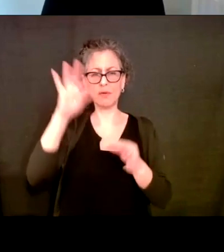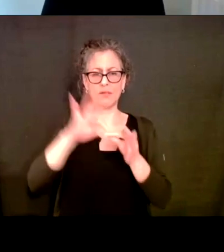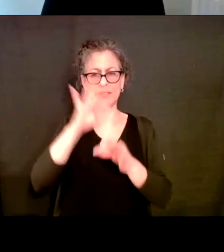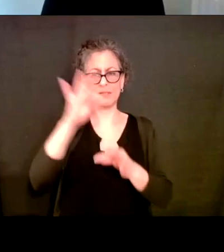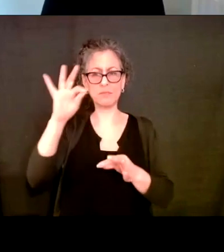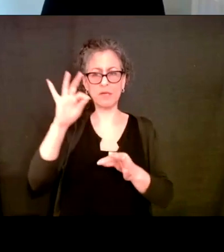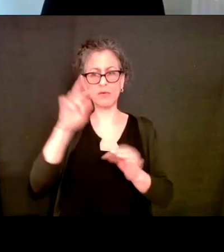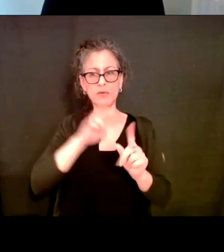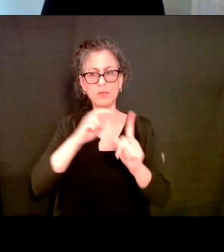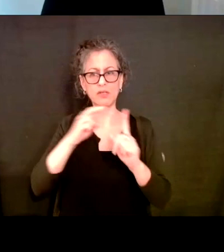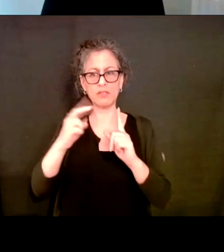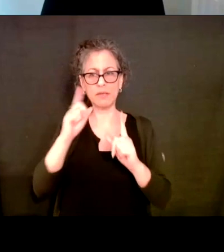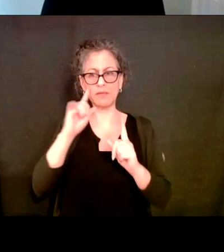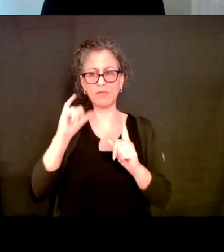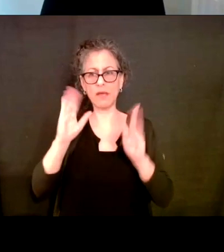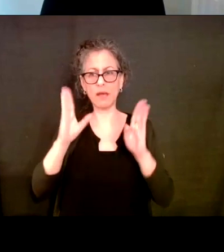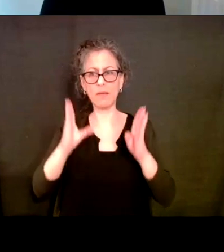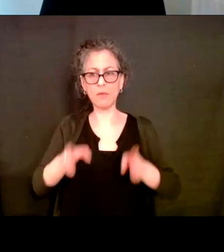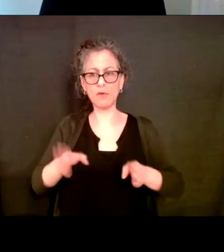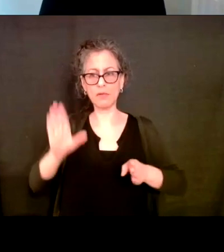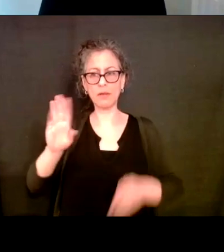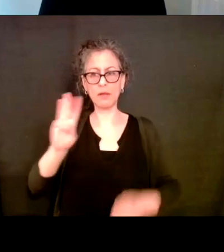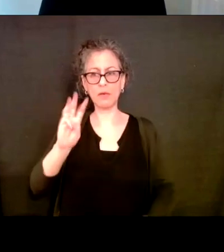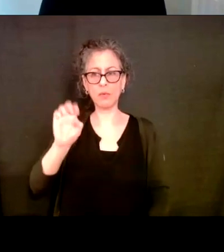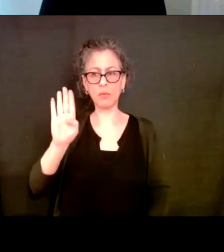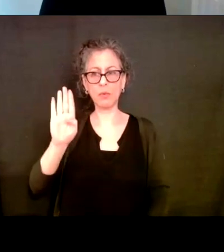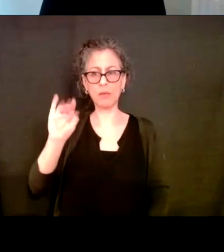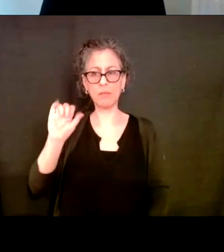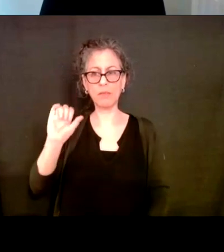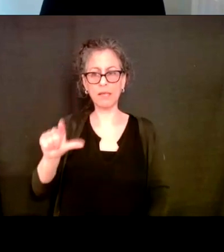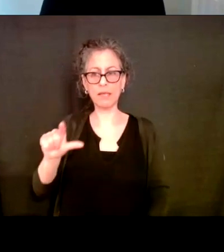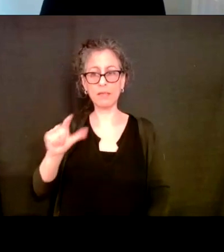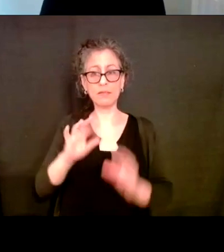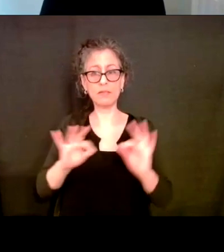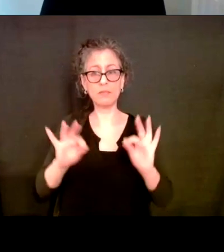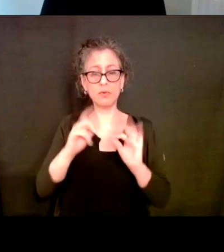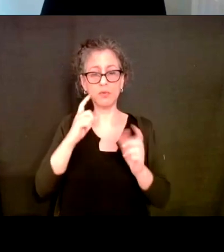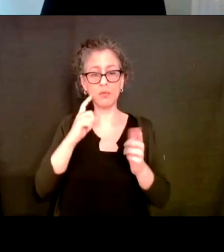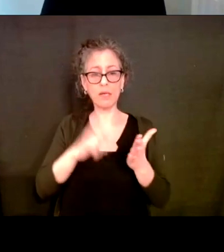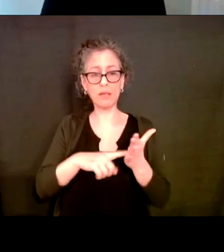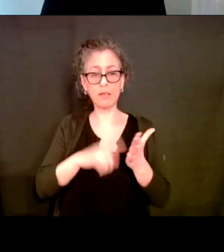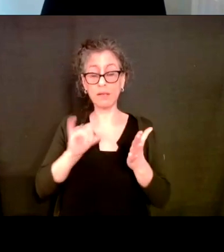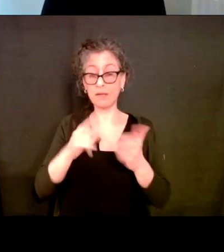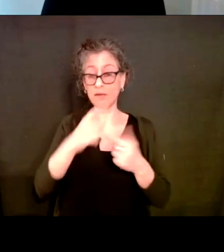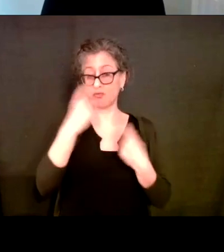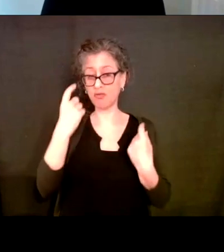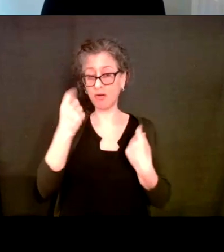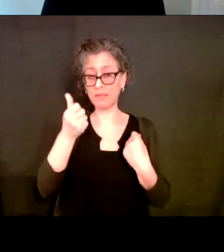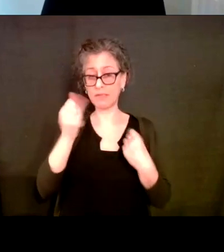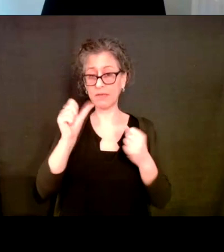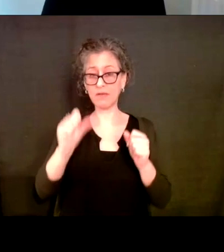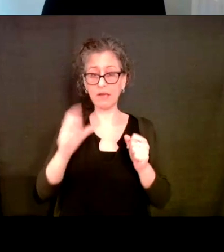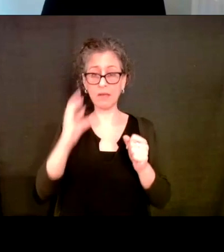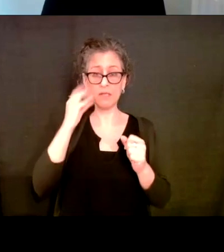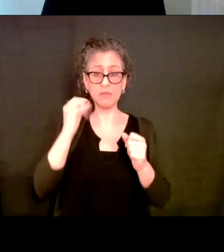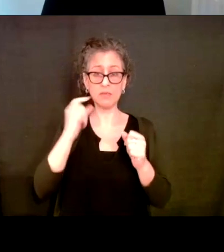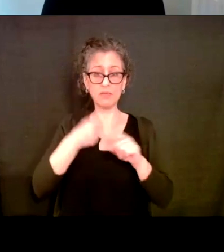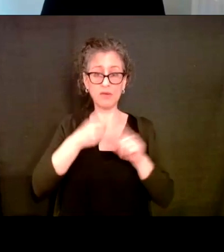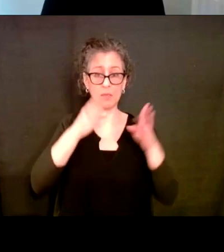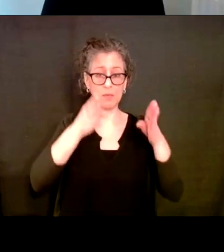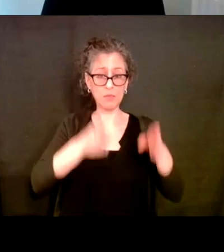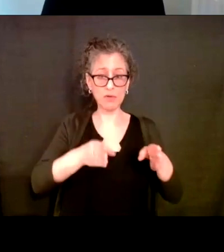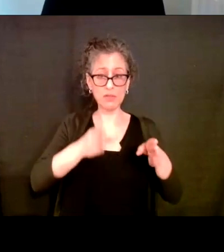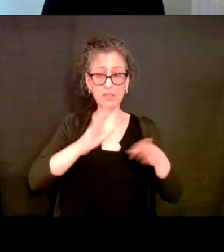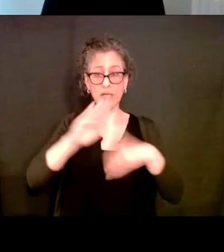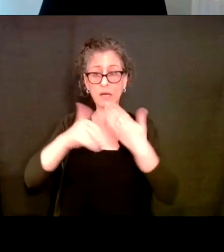of a person's well-being. And it's important to recognize that trauma can be experienced by an individual, an